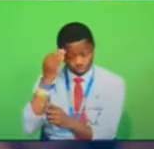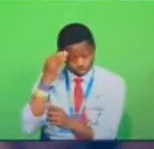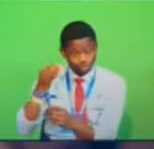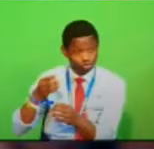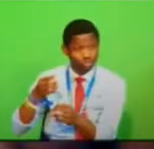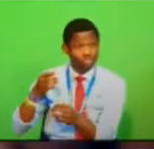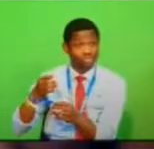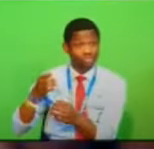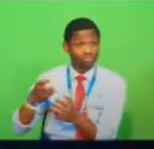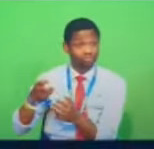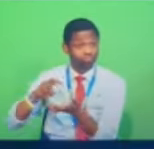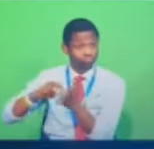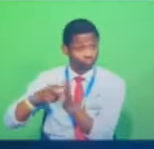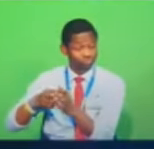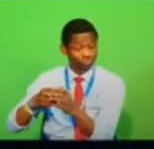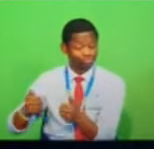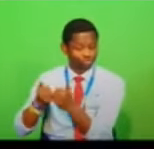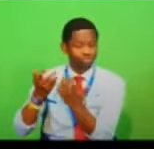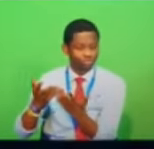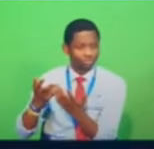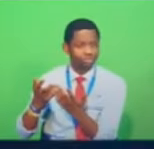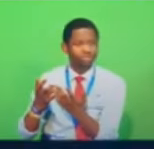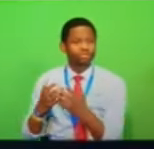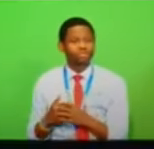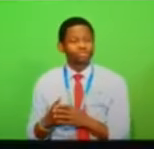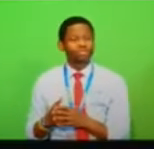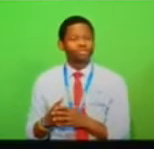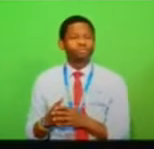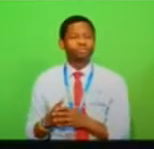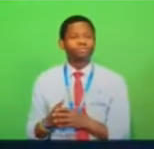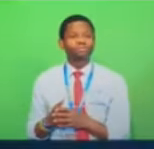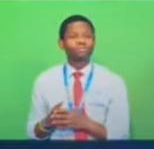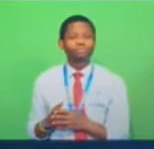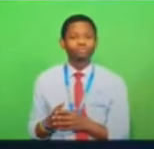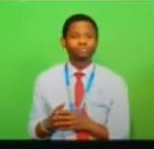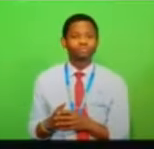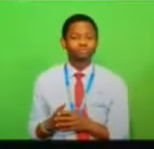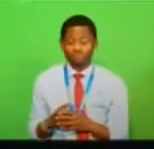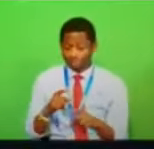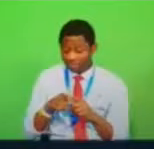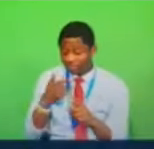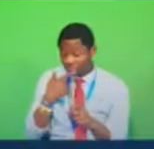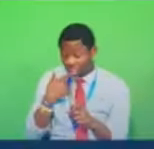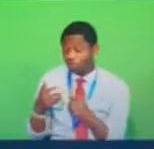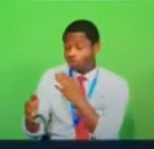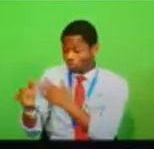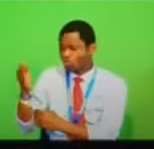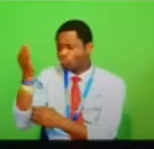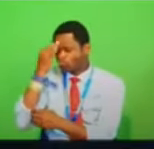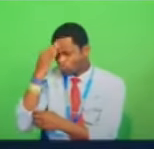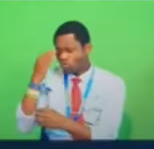interpretive challenge, because I'll make a suggestion when I'm getting to the end. But I want to state that God is abreast with